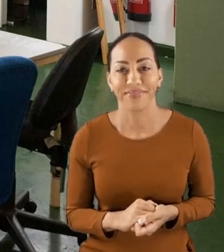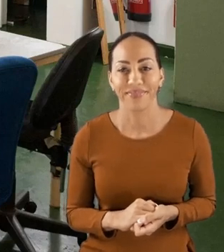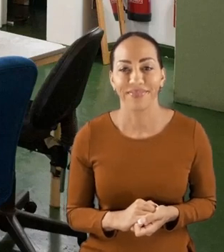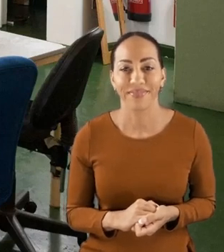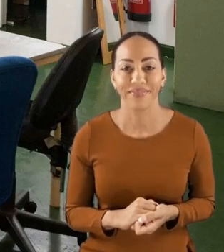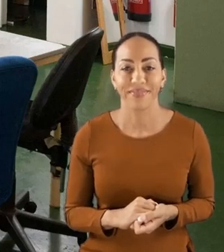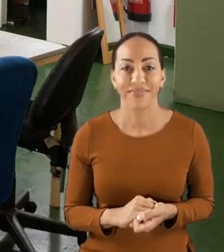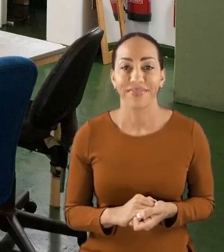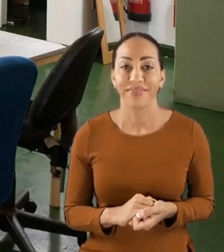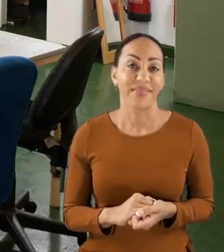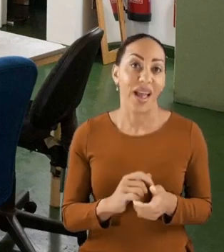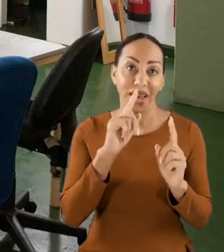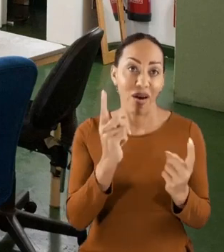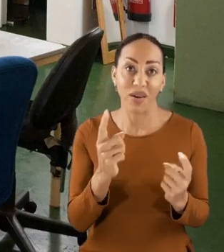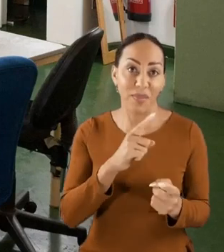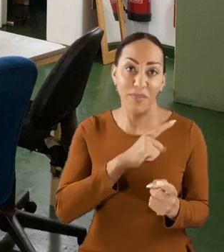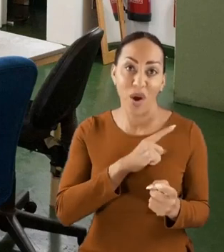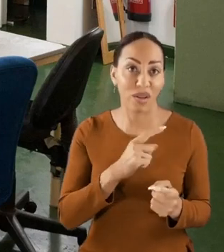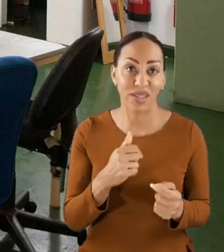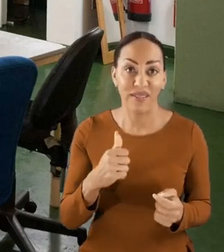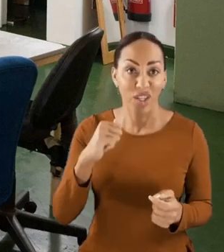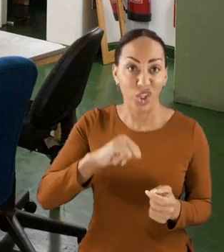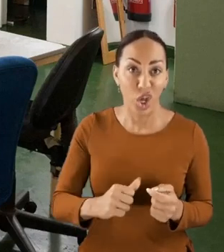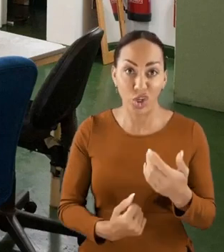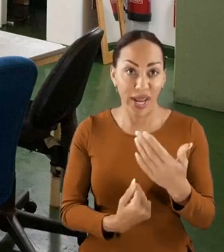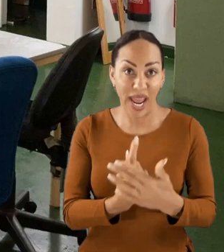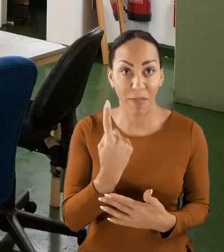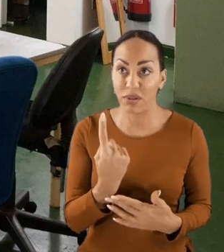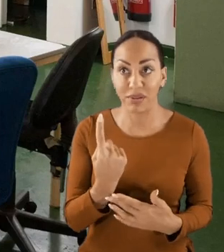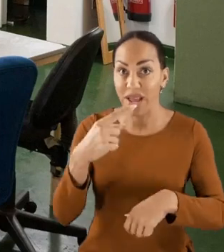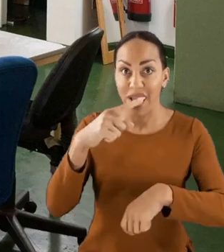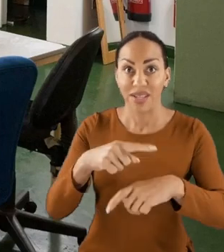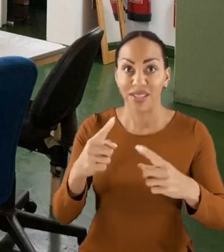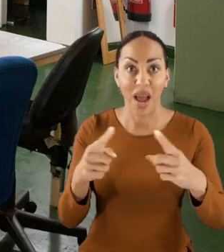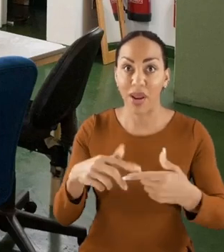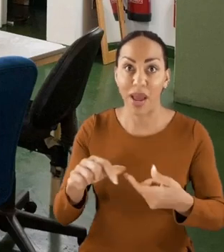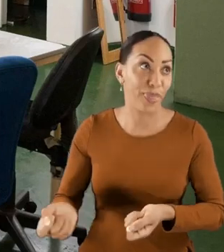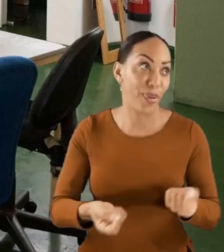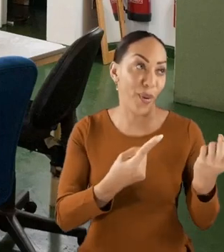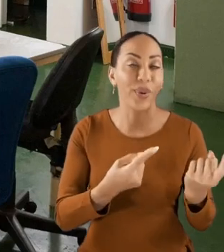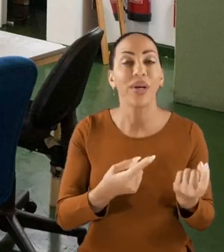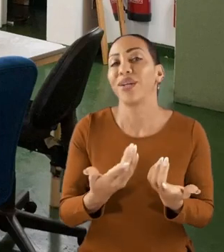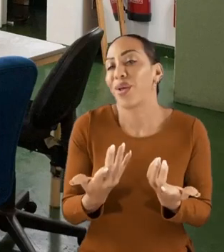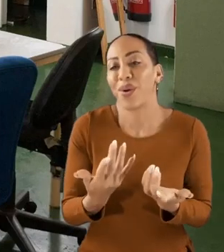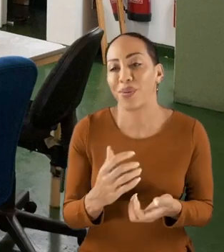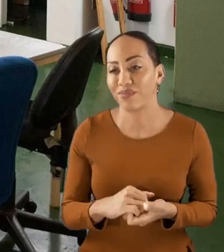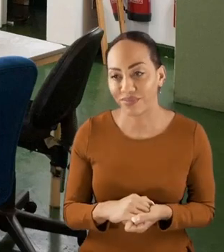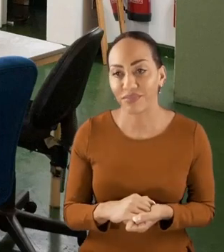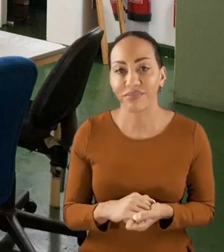I mean, frankly, I don't, because if surgery happens, then that throws everyone's timelines up anyway. I know, you've got that coming up.